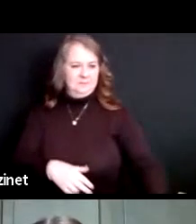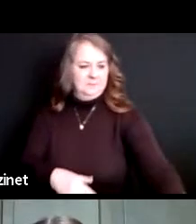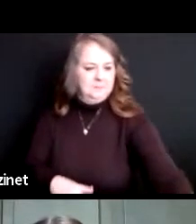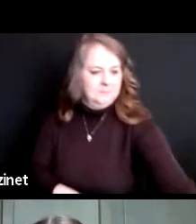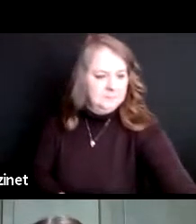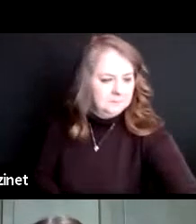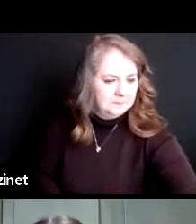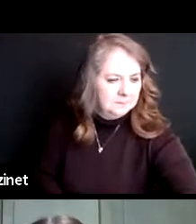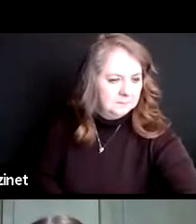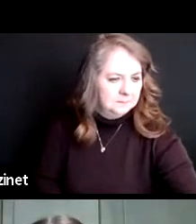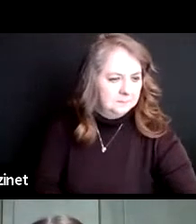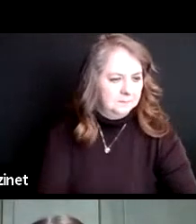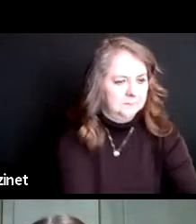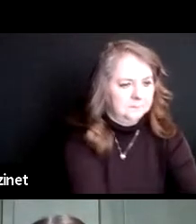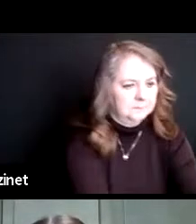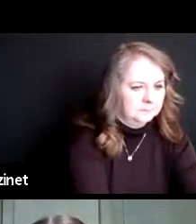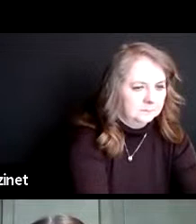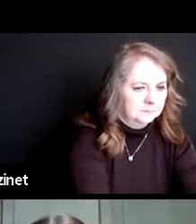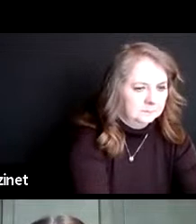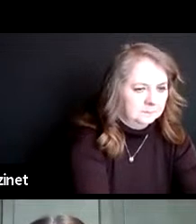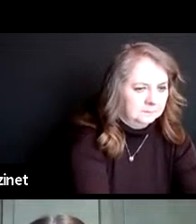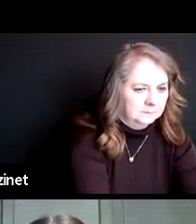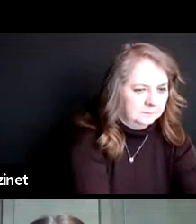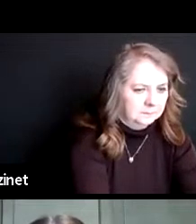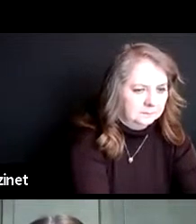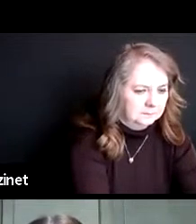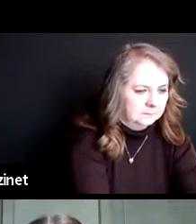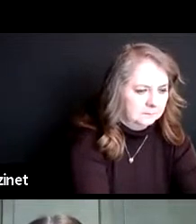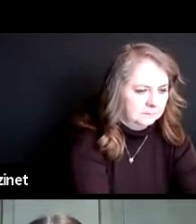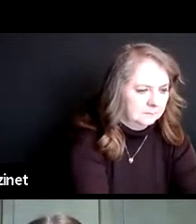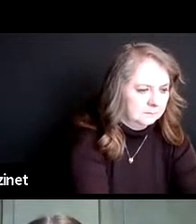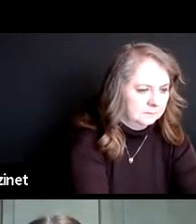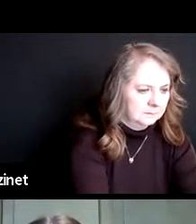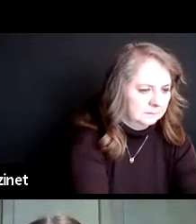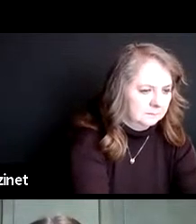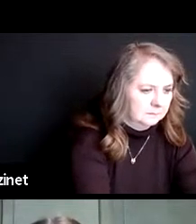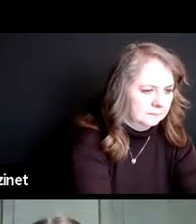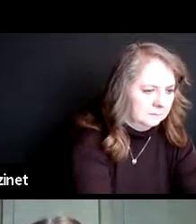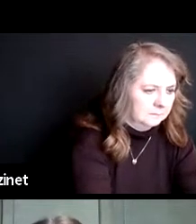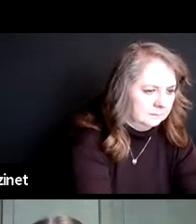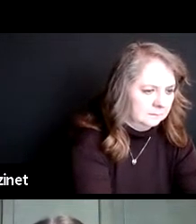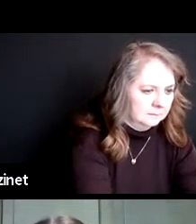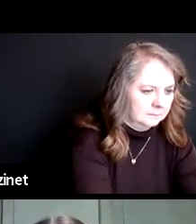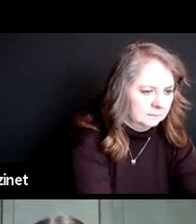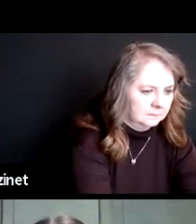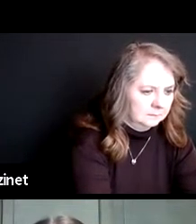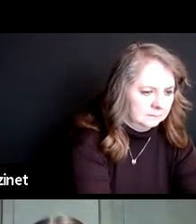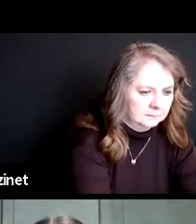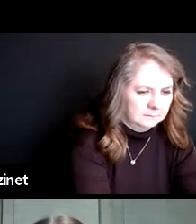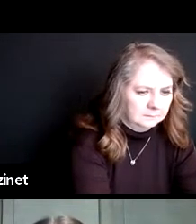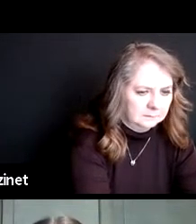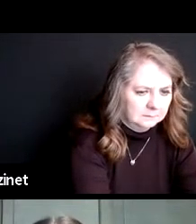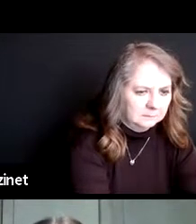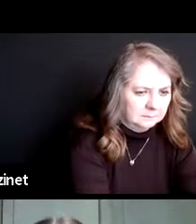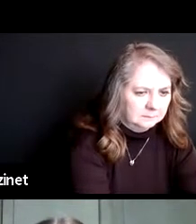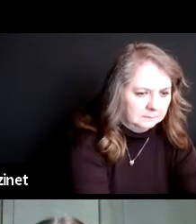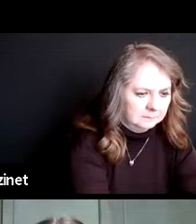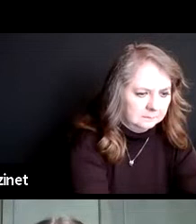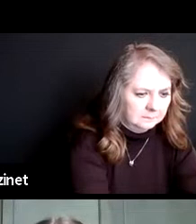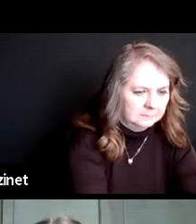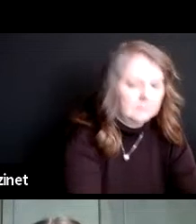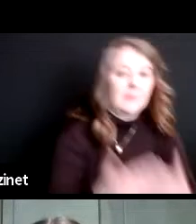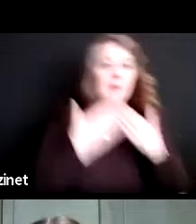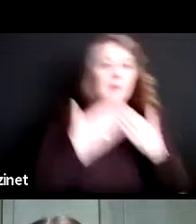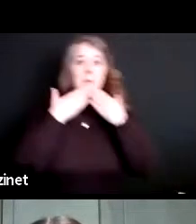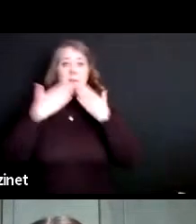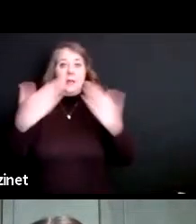Thank you. Thank you, Ms. Richardson. I appreciate that. Welcome. I hope you are all having a wonderful new